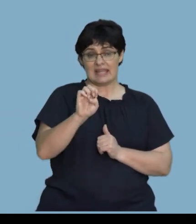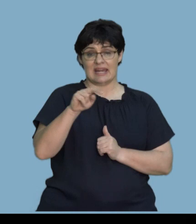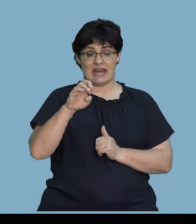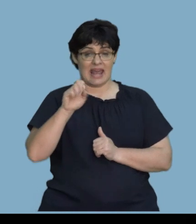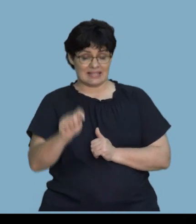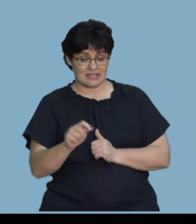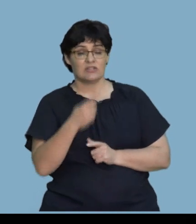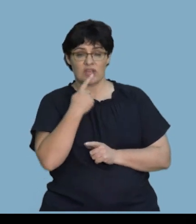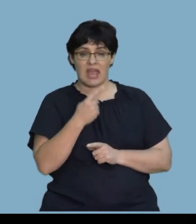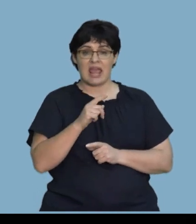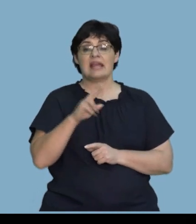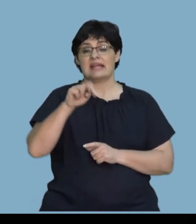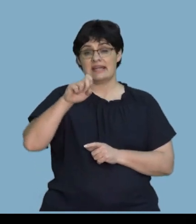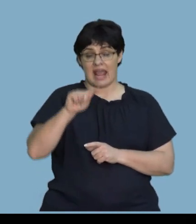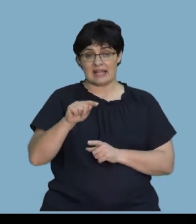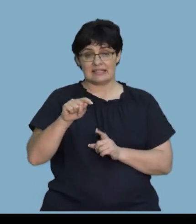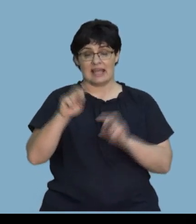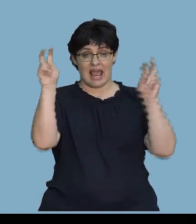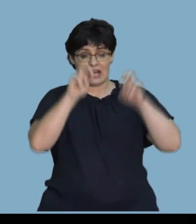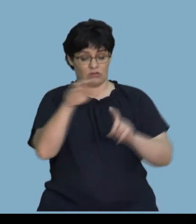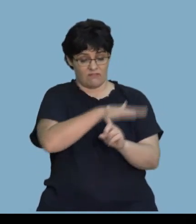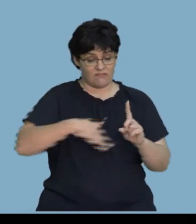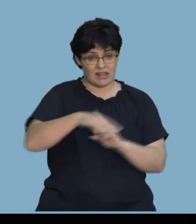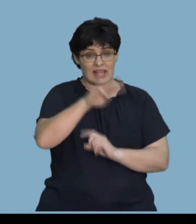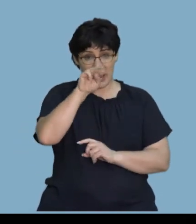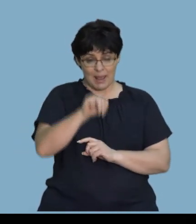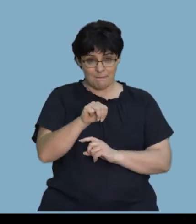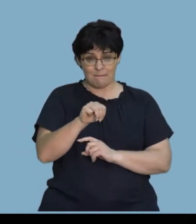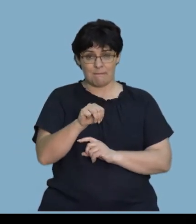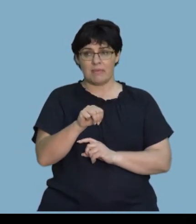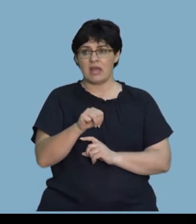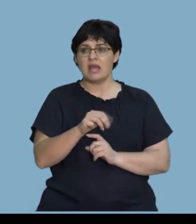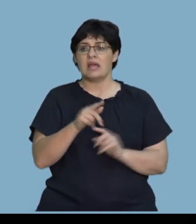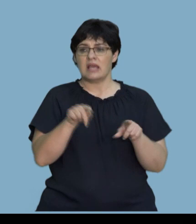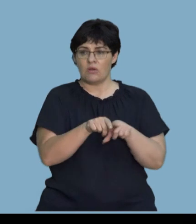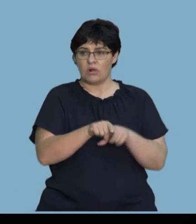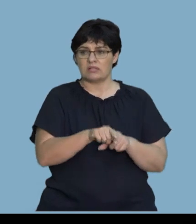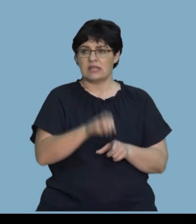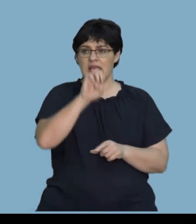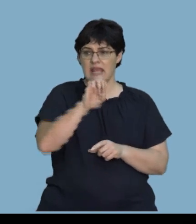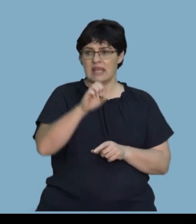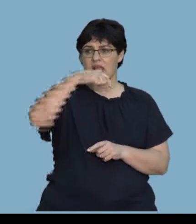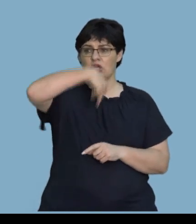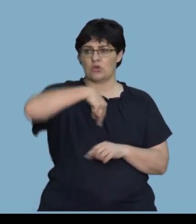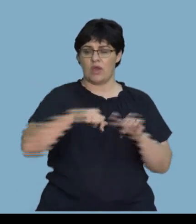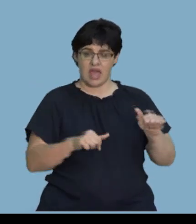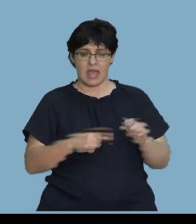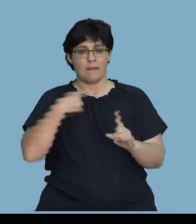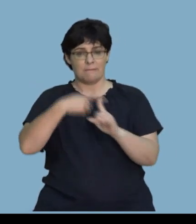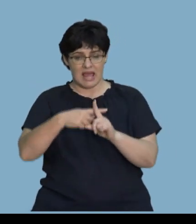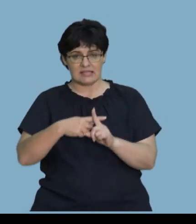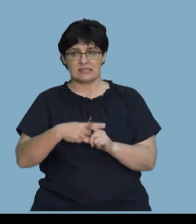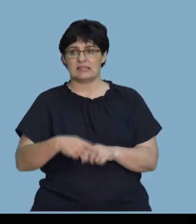saying the net electric field at point M is equals to E due to QA plus E due